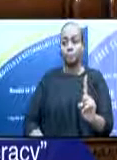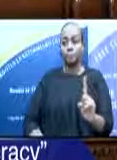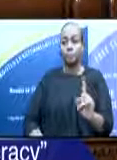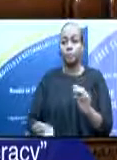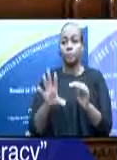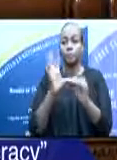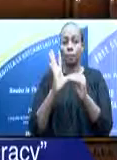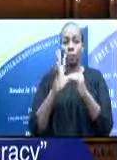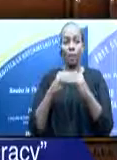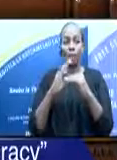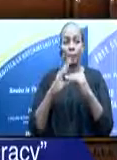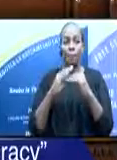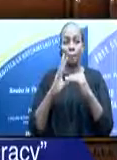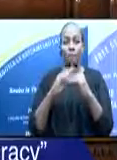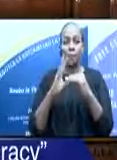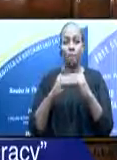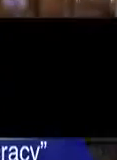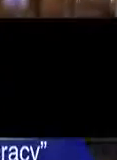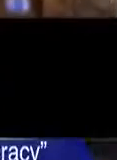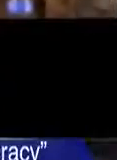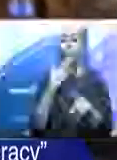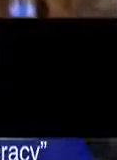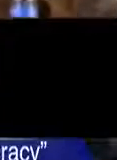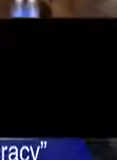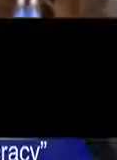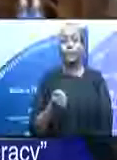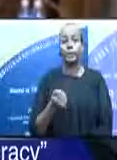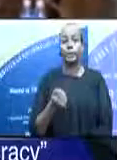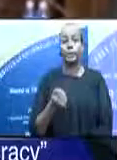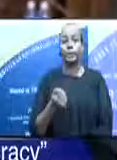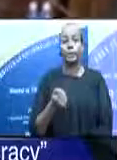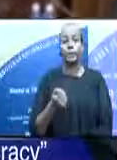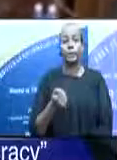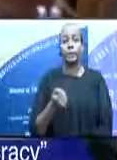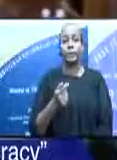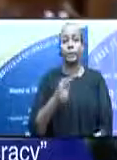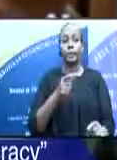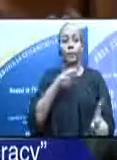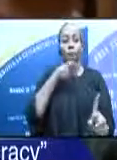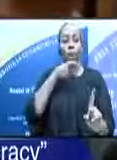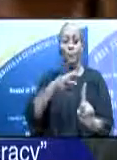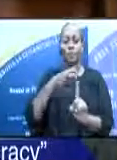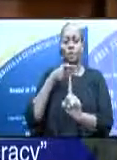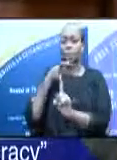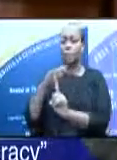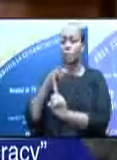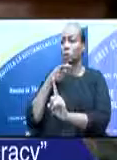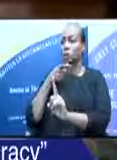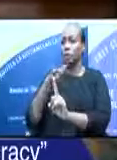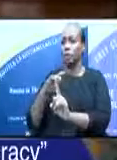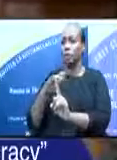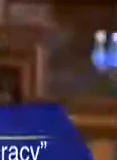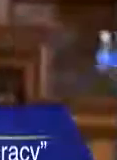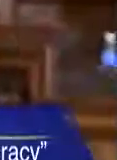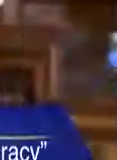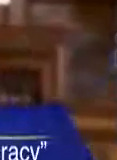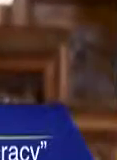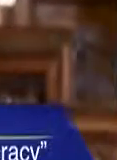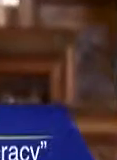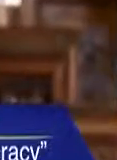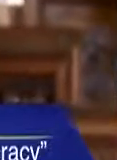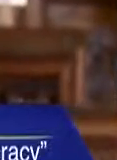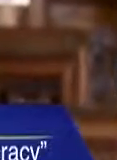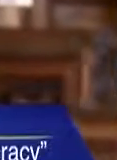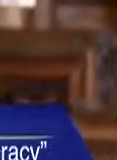Honorable members, please refrain from making comments while the speaker